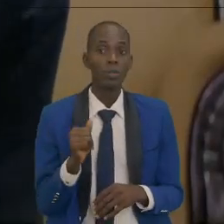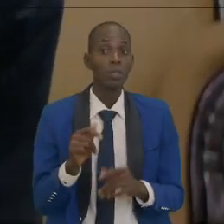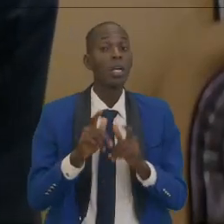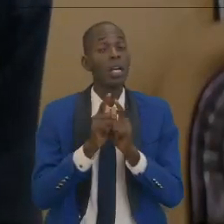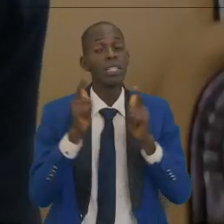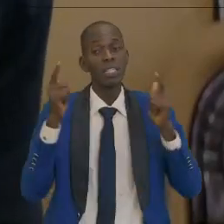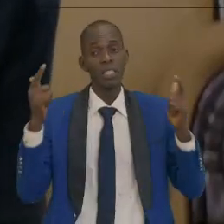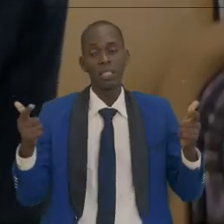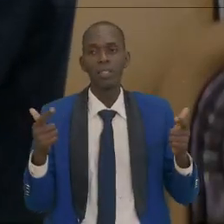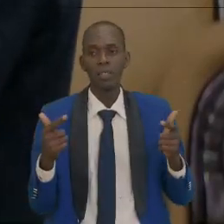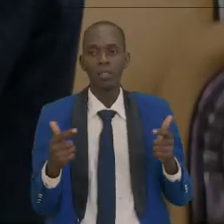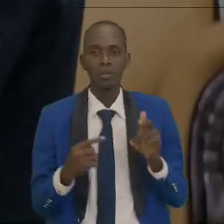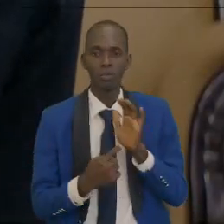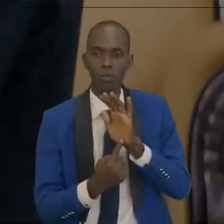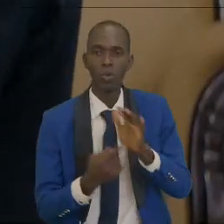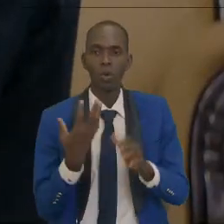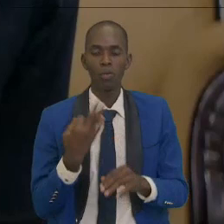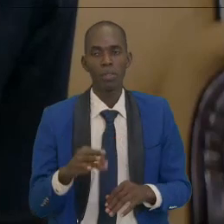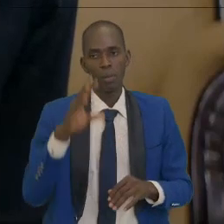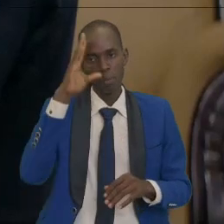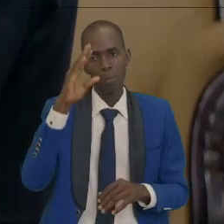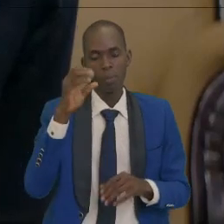and the promise of God